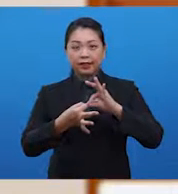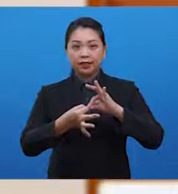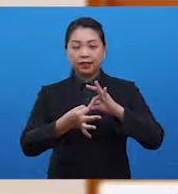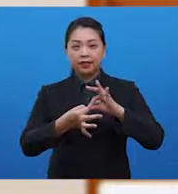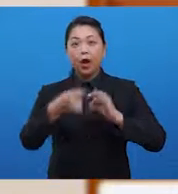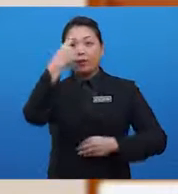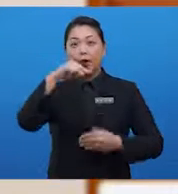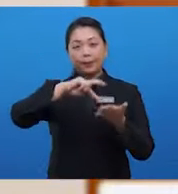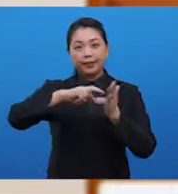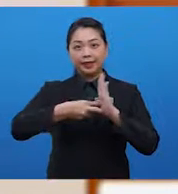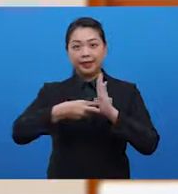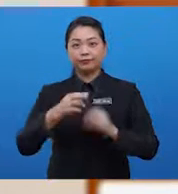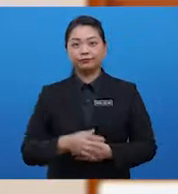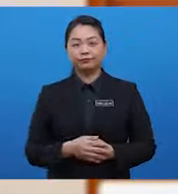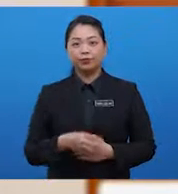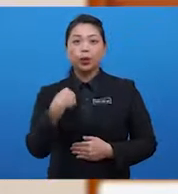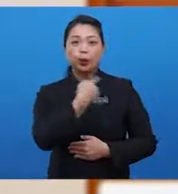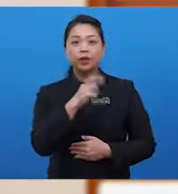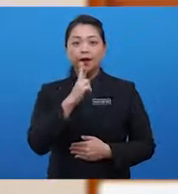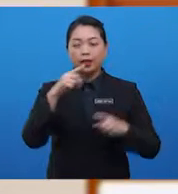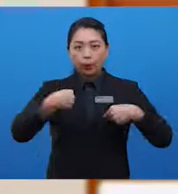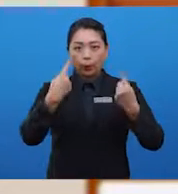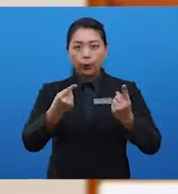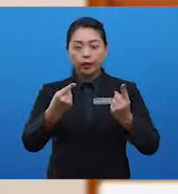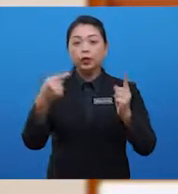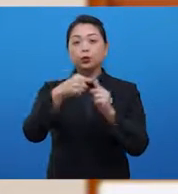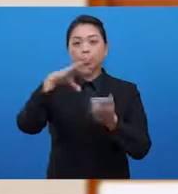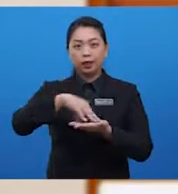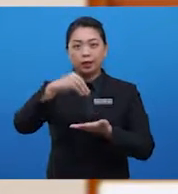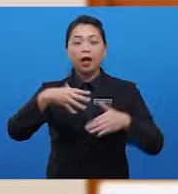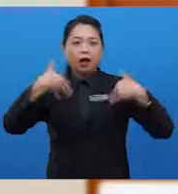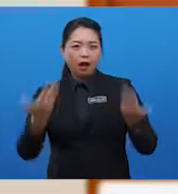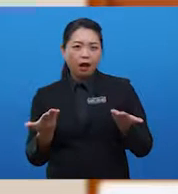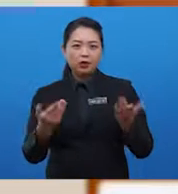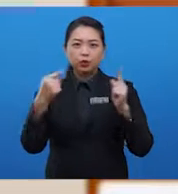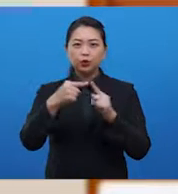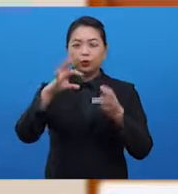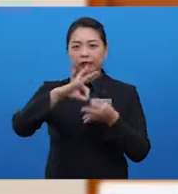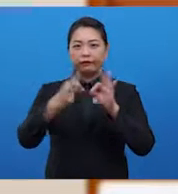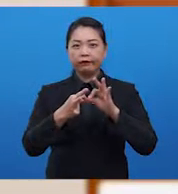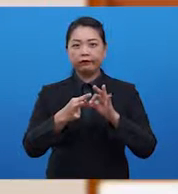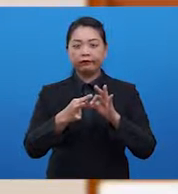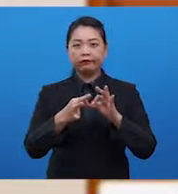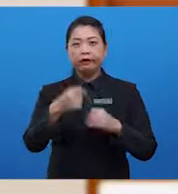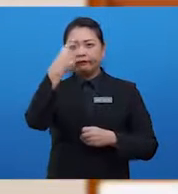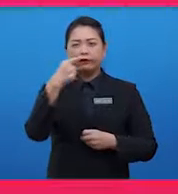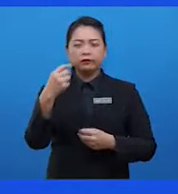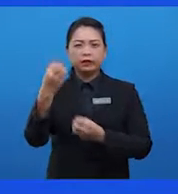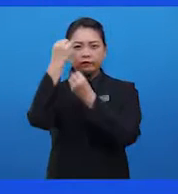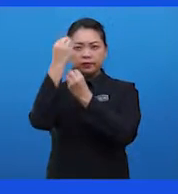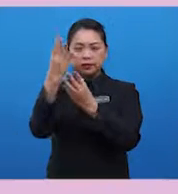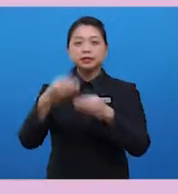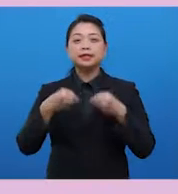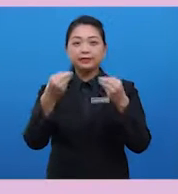for meaning. We are going to learn how to infer from a piece of information